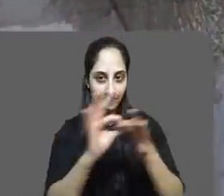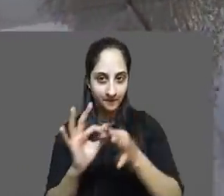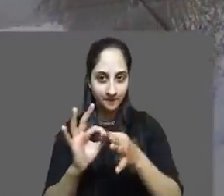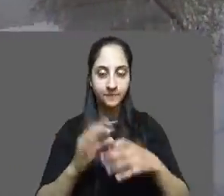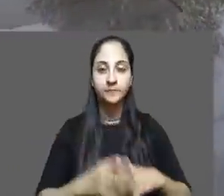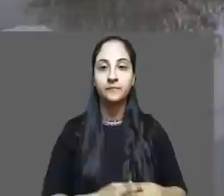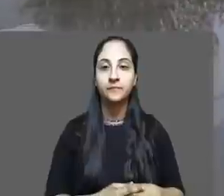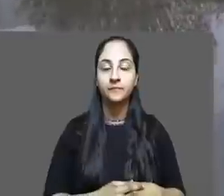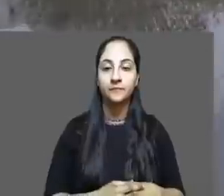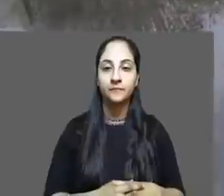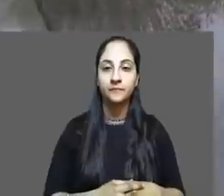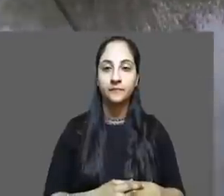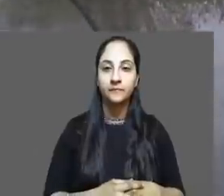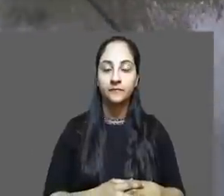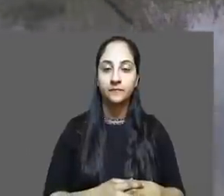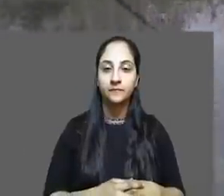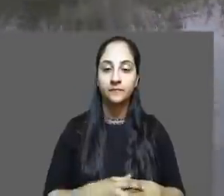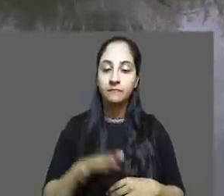connected.